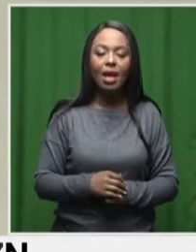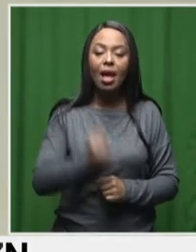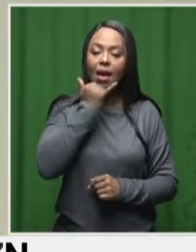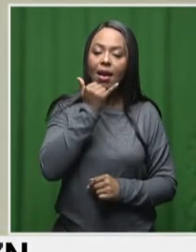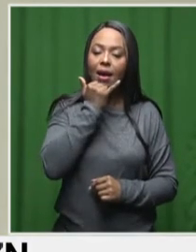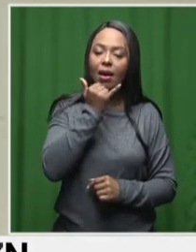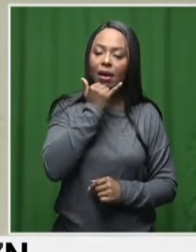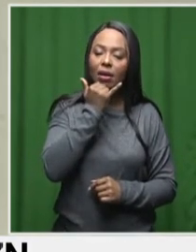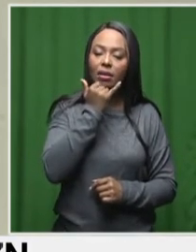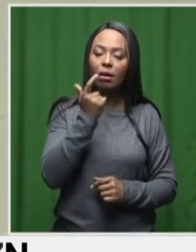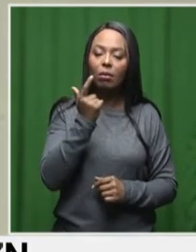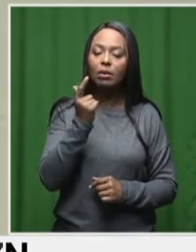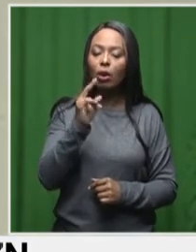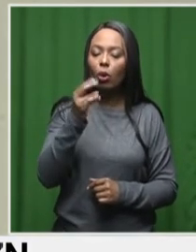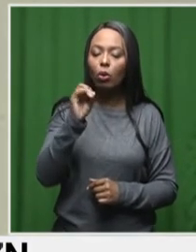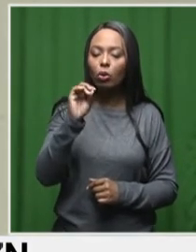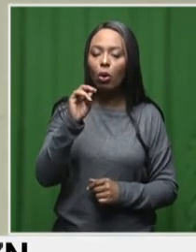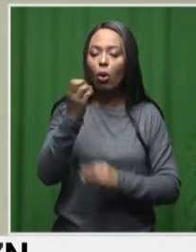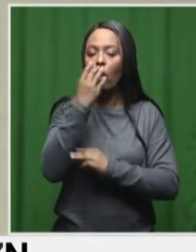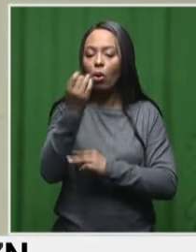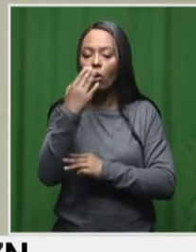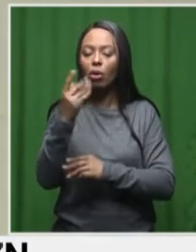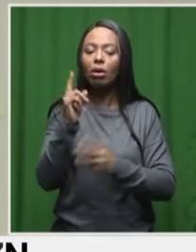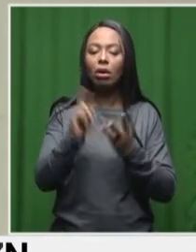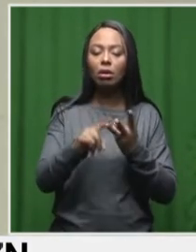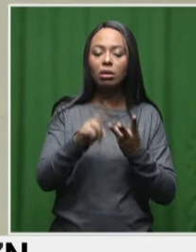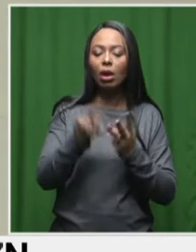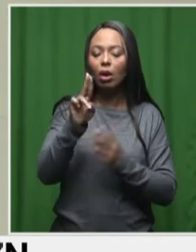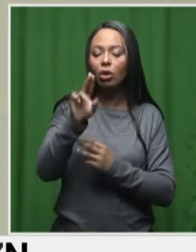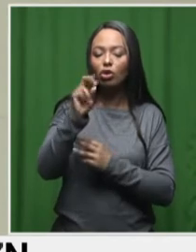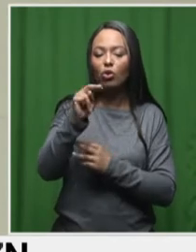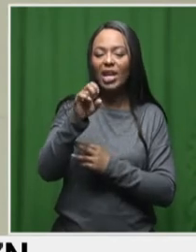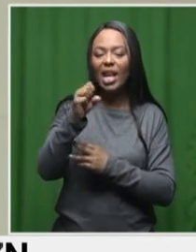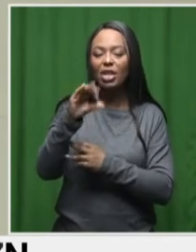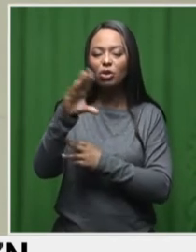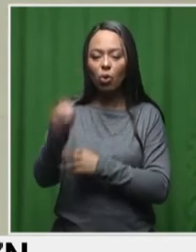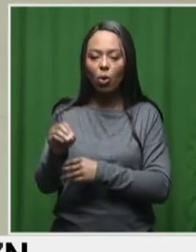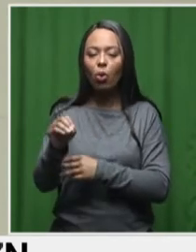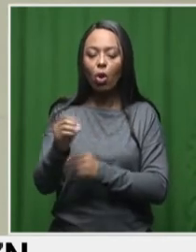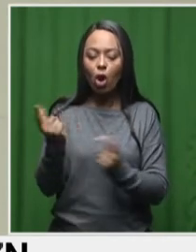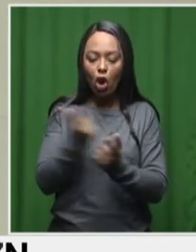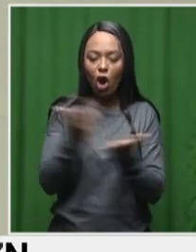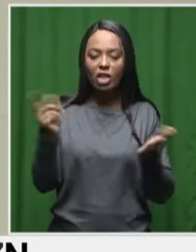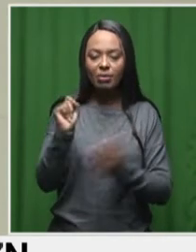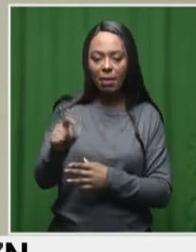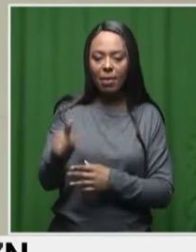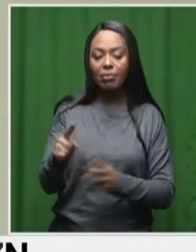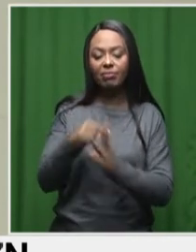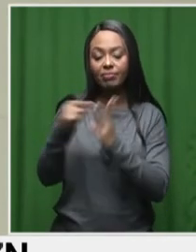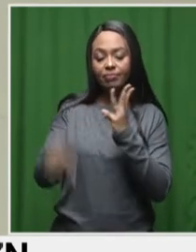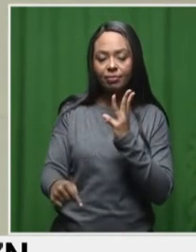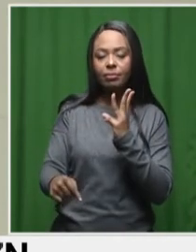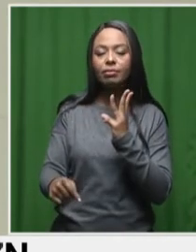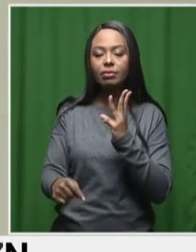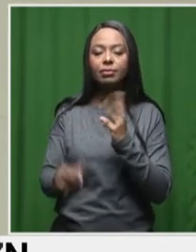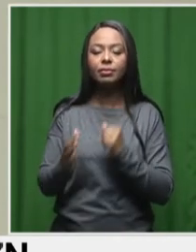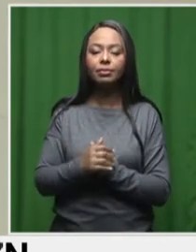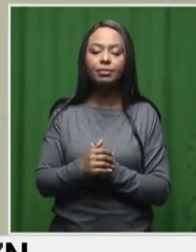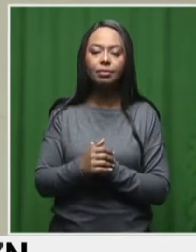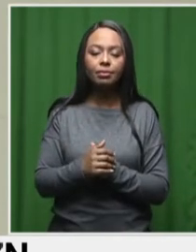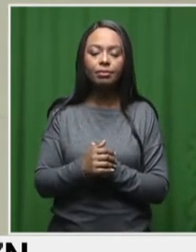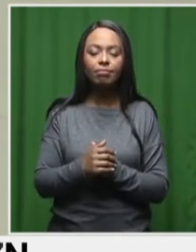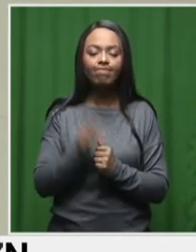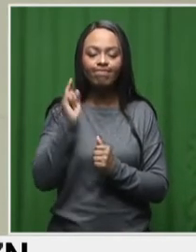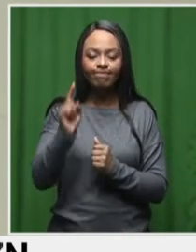in London, endorsed by UNESCO, you know. So those bodies are actually